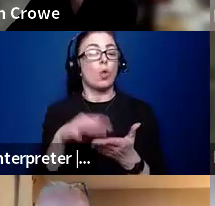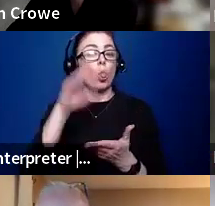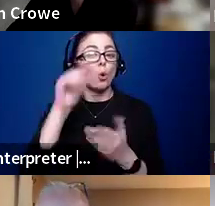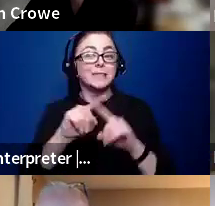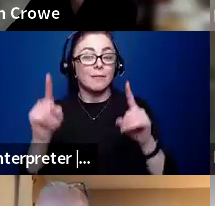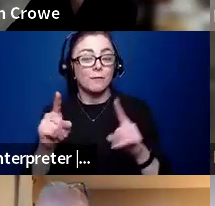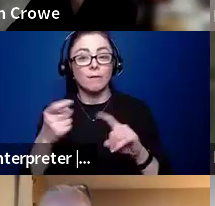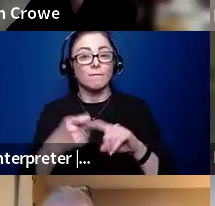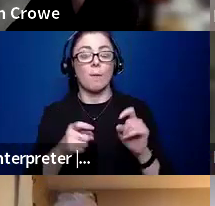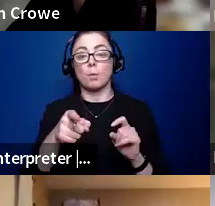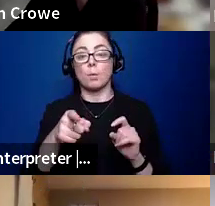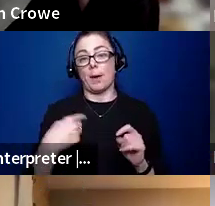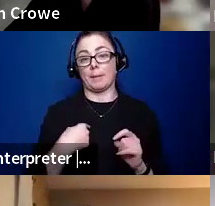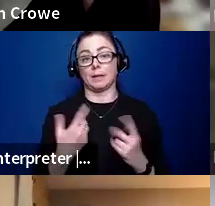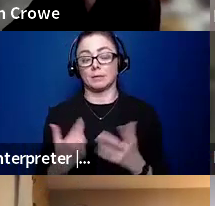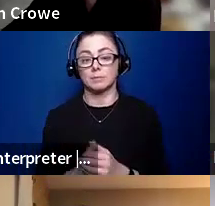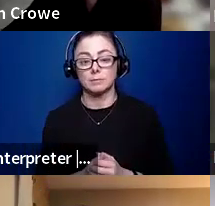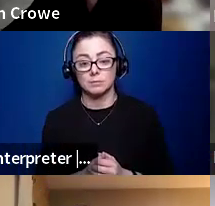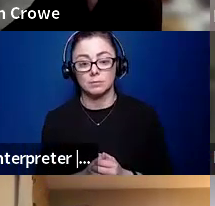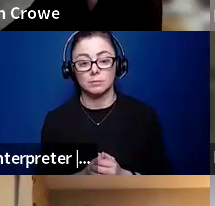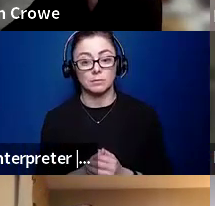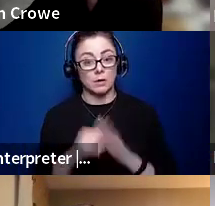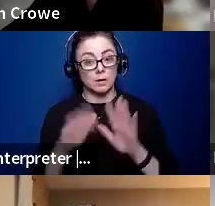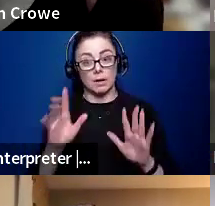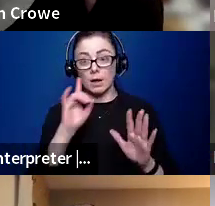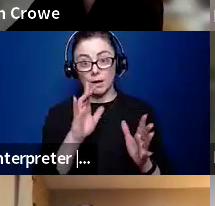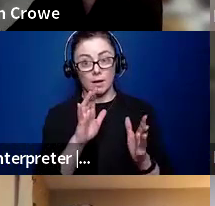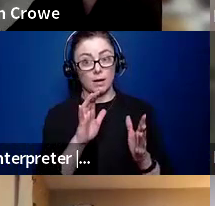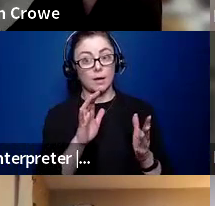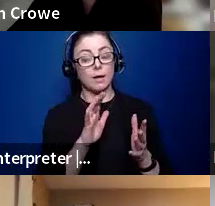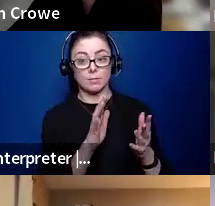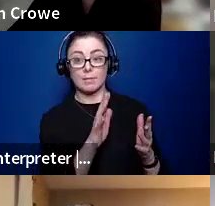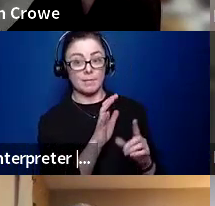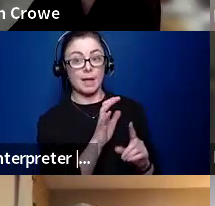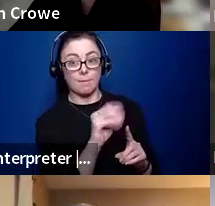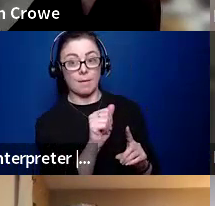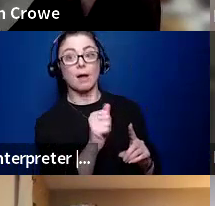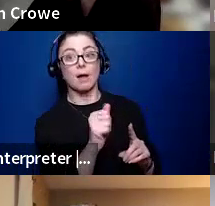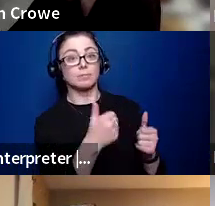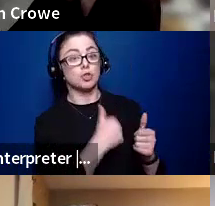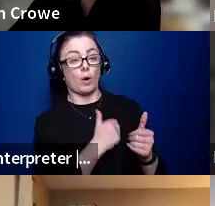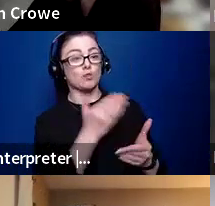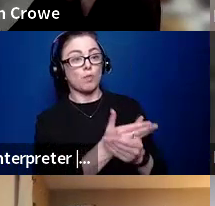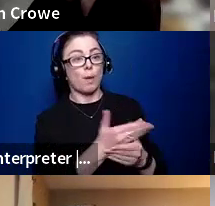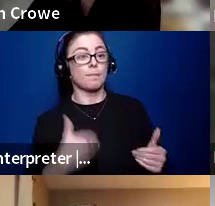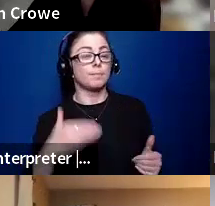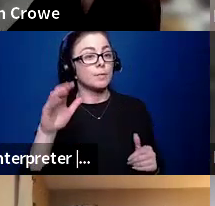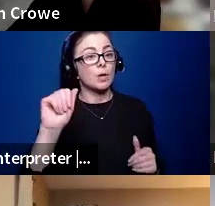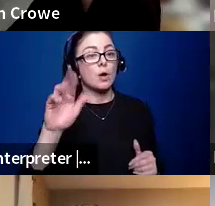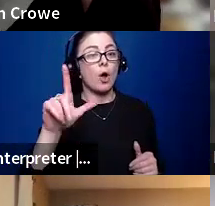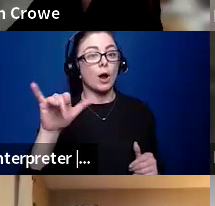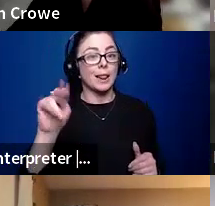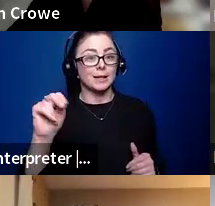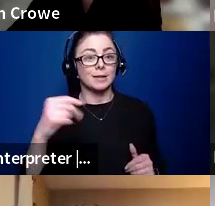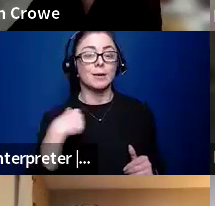I believe that is all. Yeah. Sorry to interrupt. This is Carlin Crow again. We